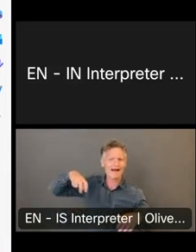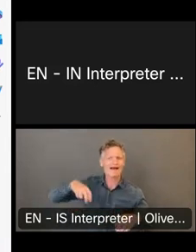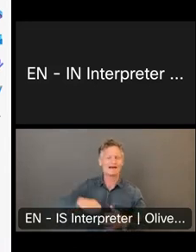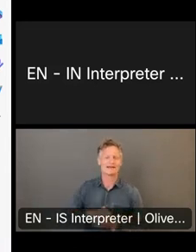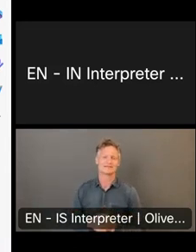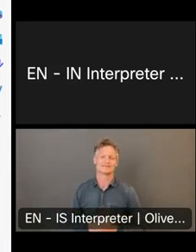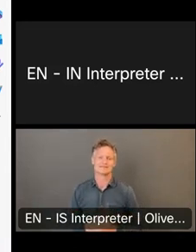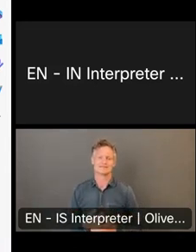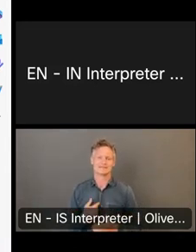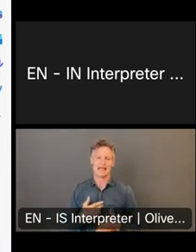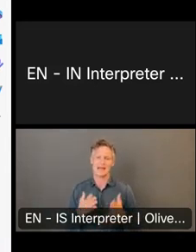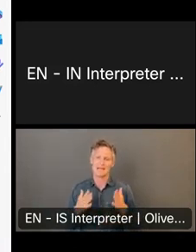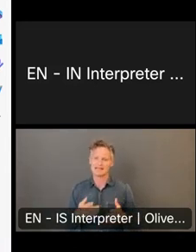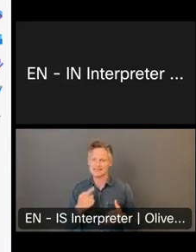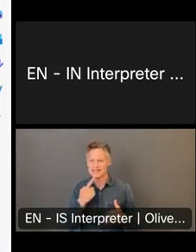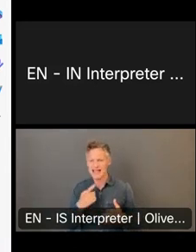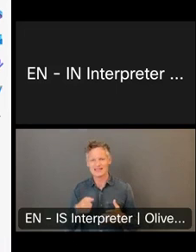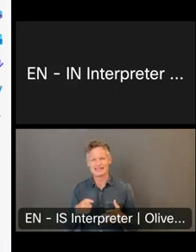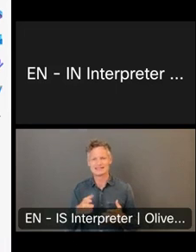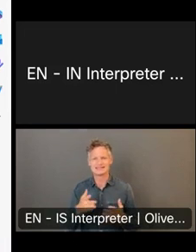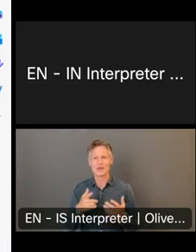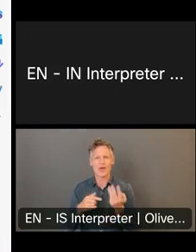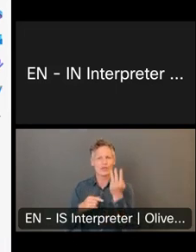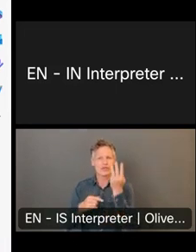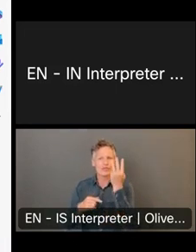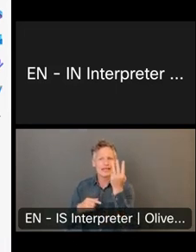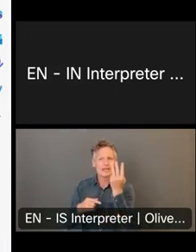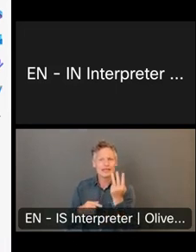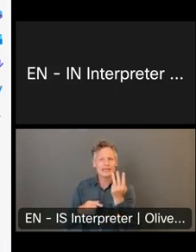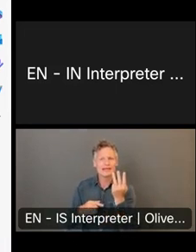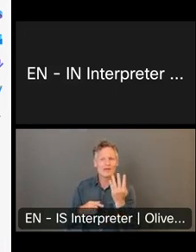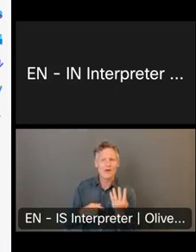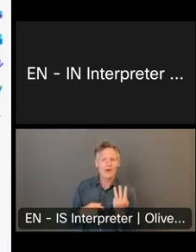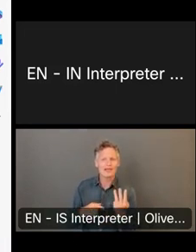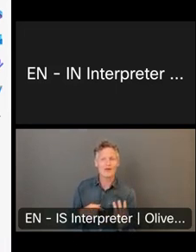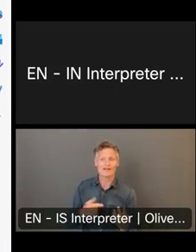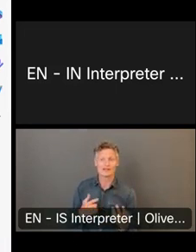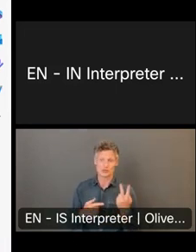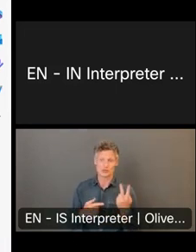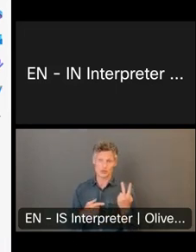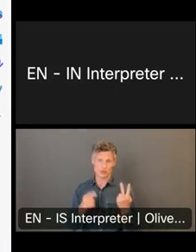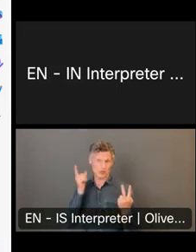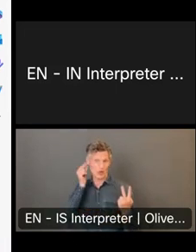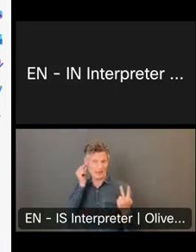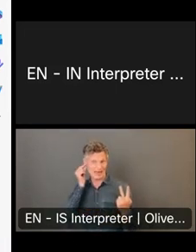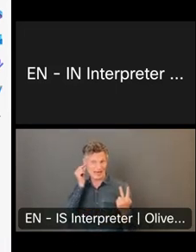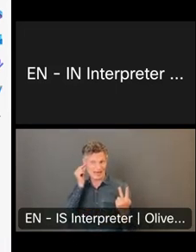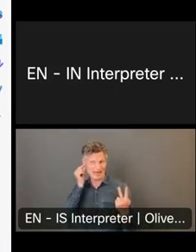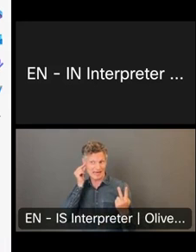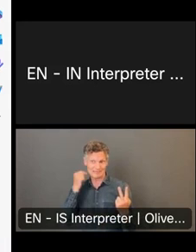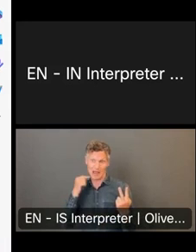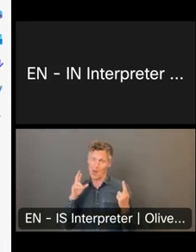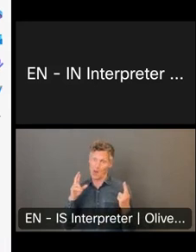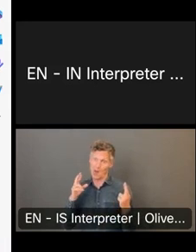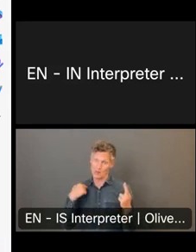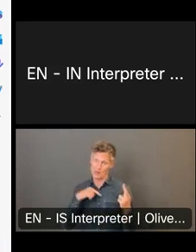that kept coming back, or quadrumvirates. I only noticed two women, Kate Berridge and Elizabeth Traugott. I hope we can work to change